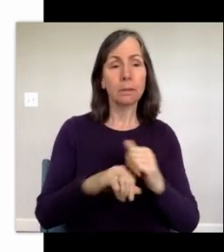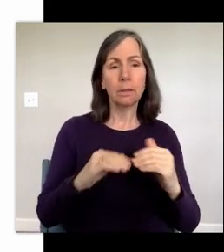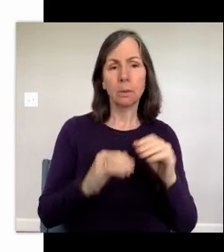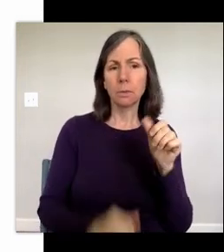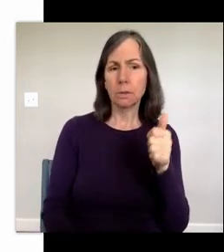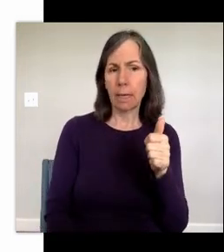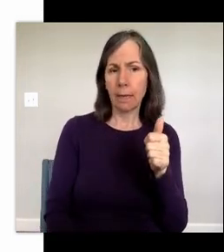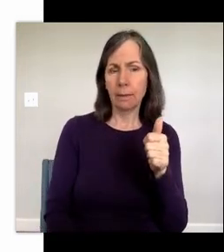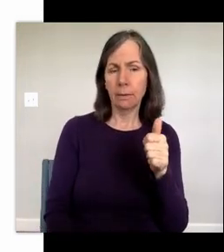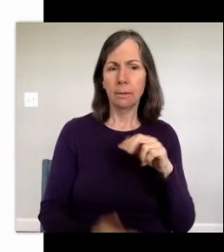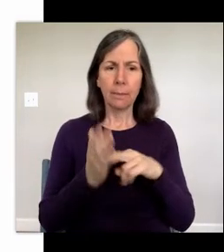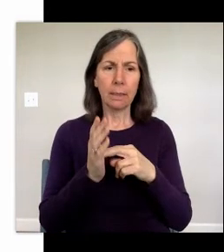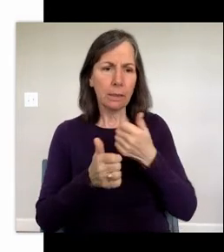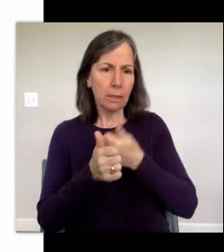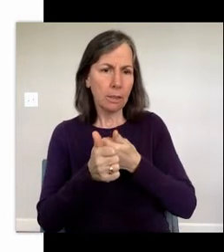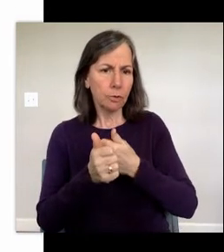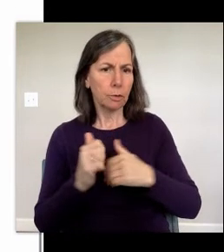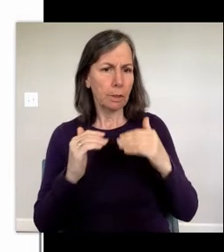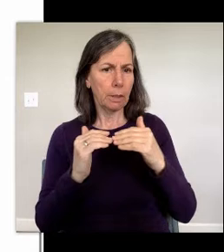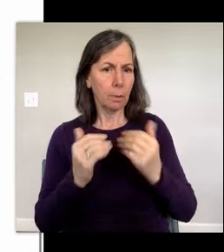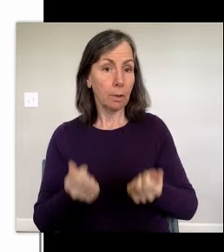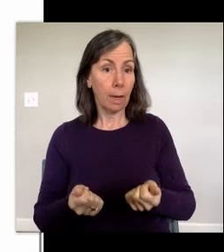be equal to?